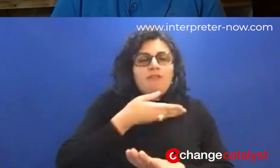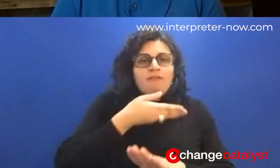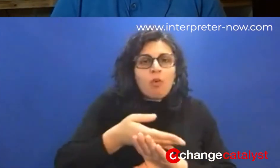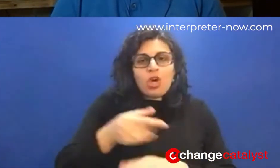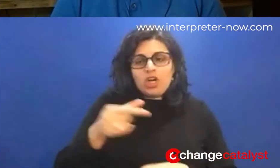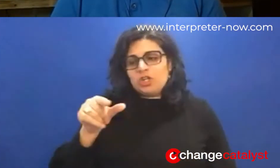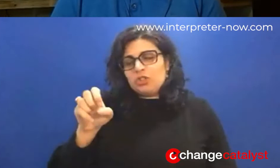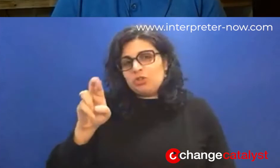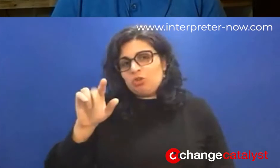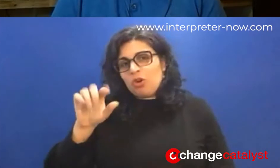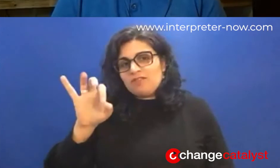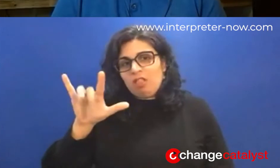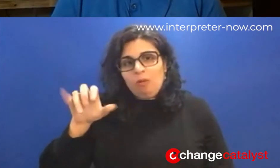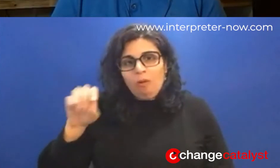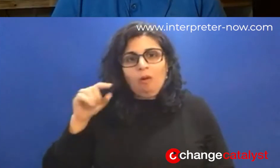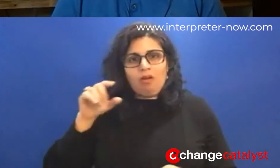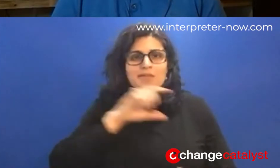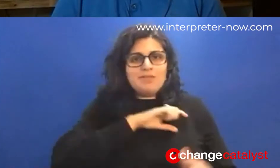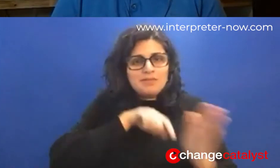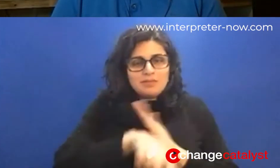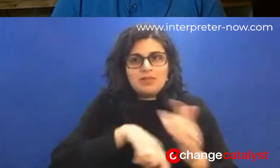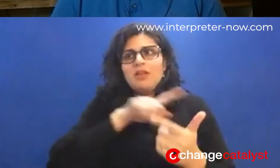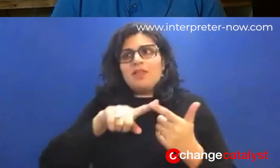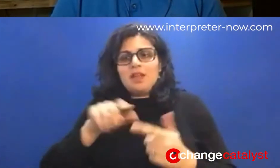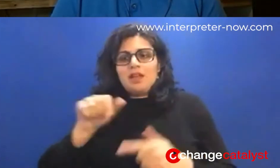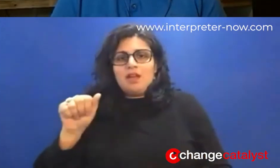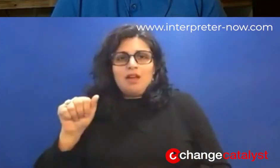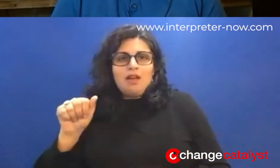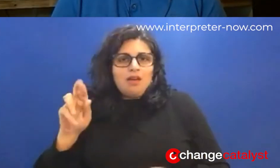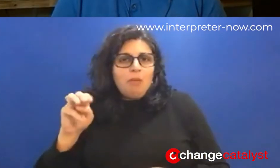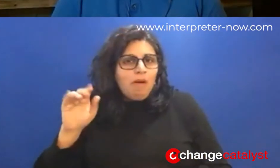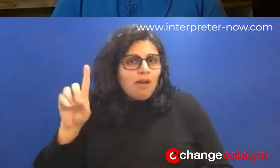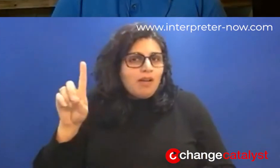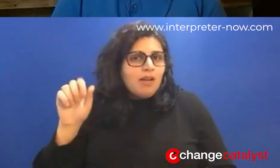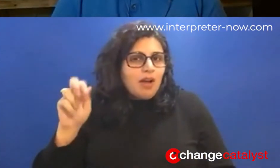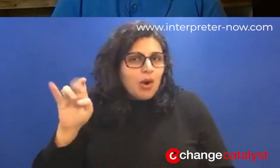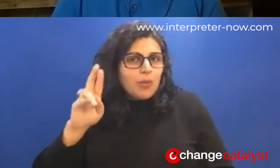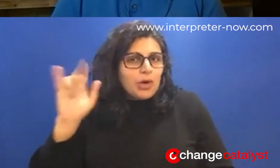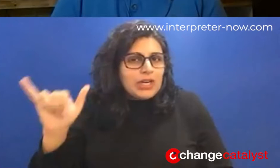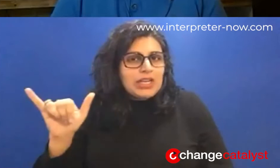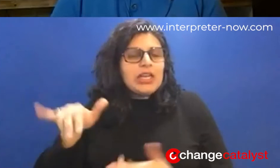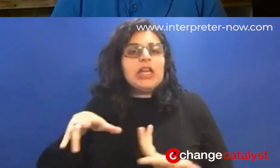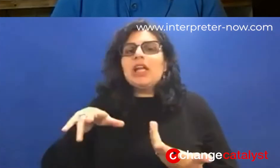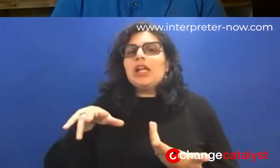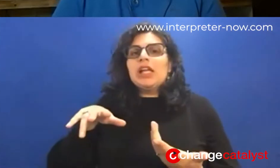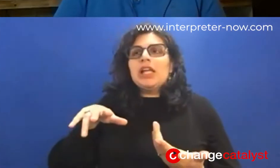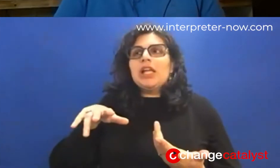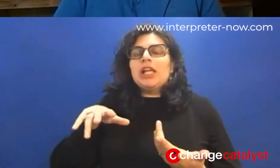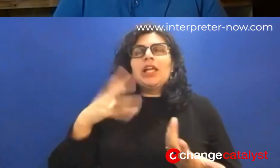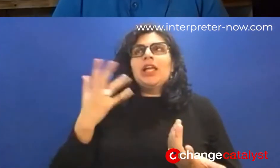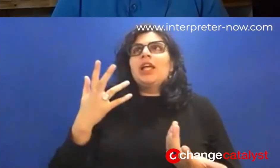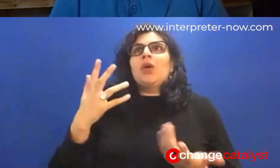athletic boys that'll go for a run. And my world was just rocked in a different